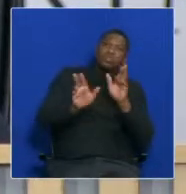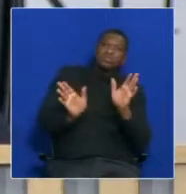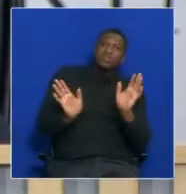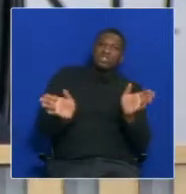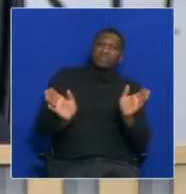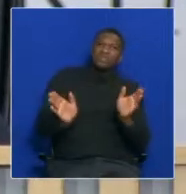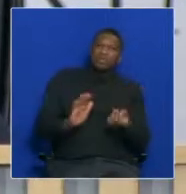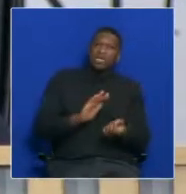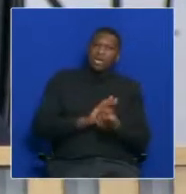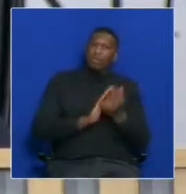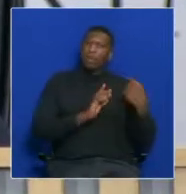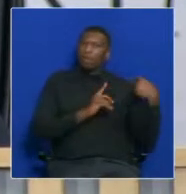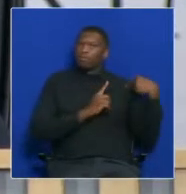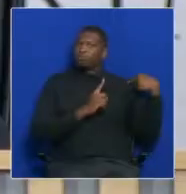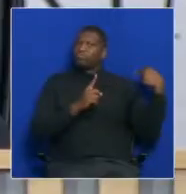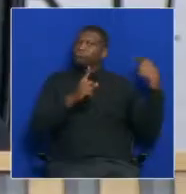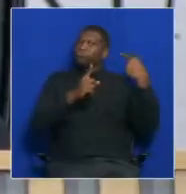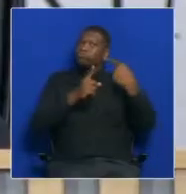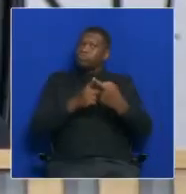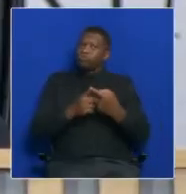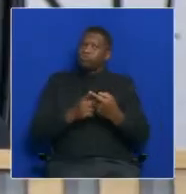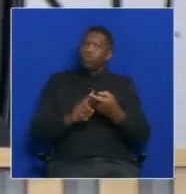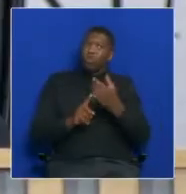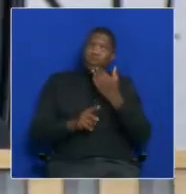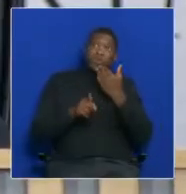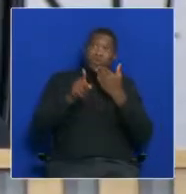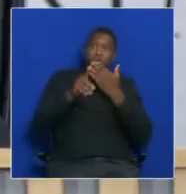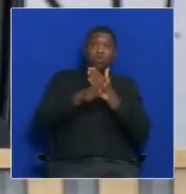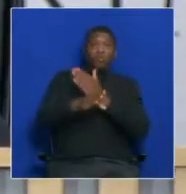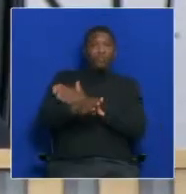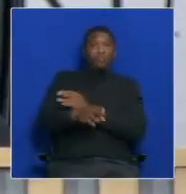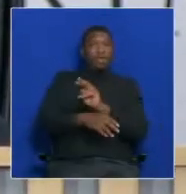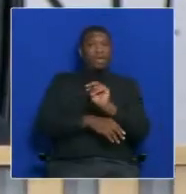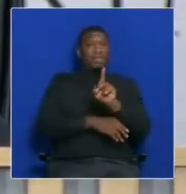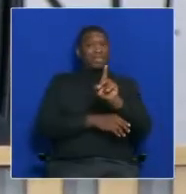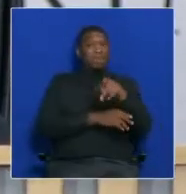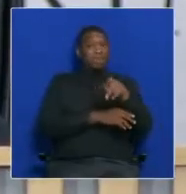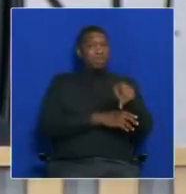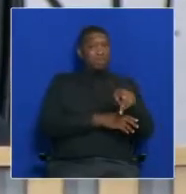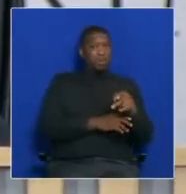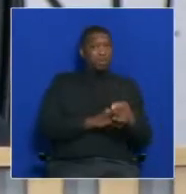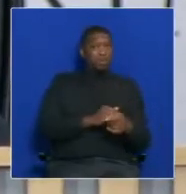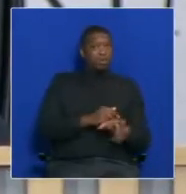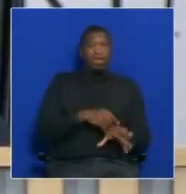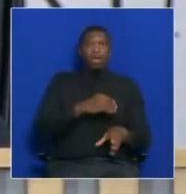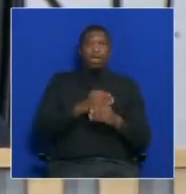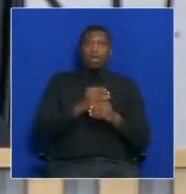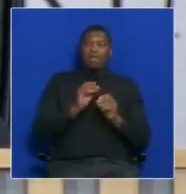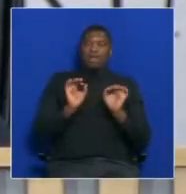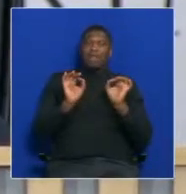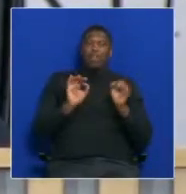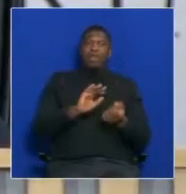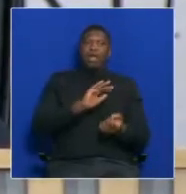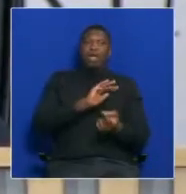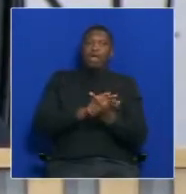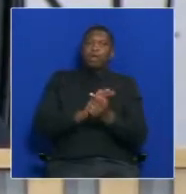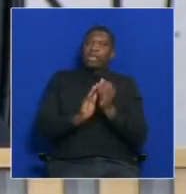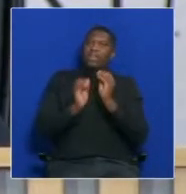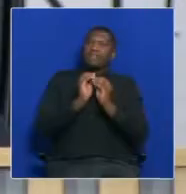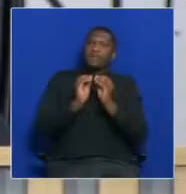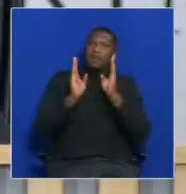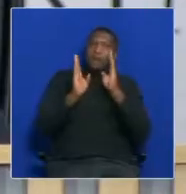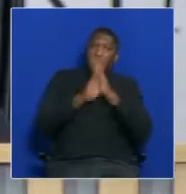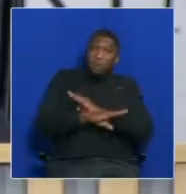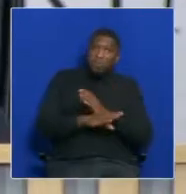the former NDPP, and there was nothing that happened, you know, I